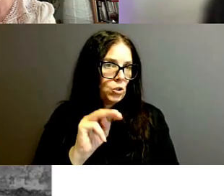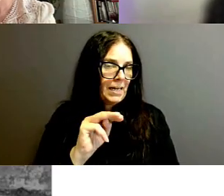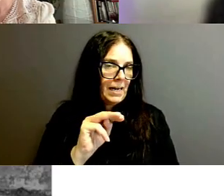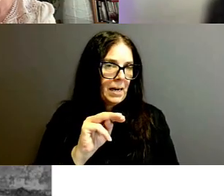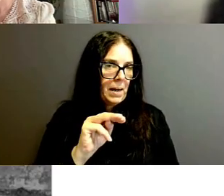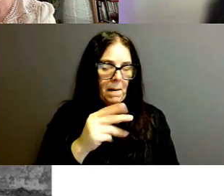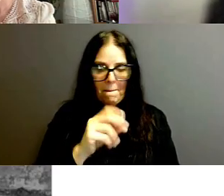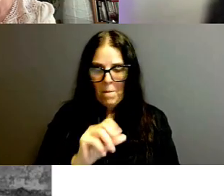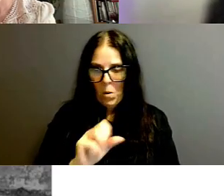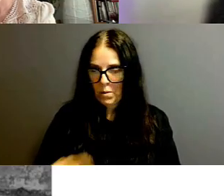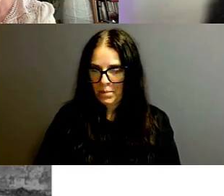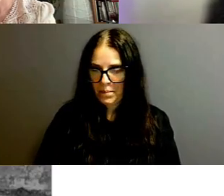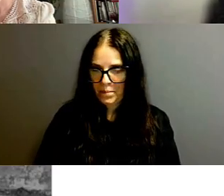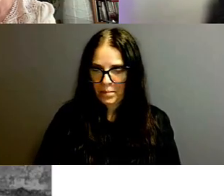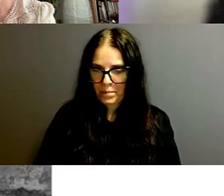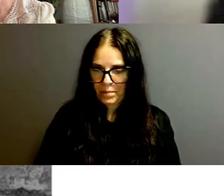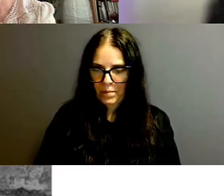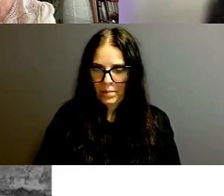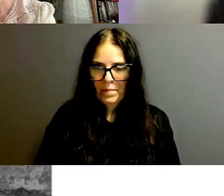So